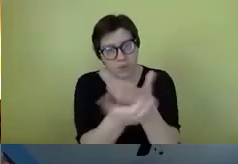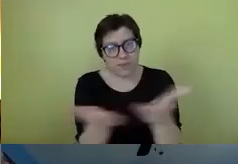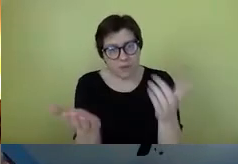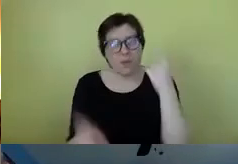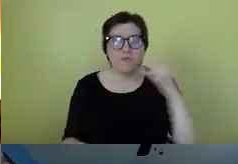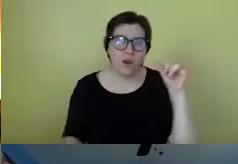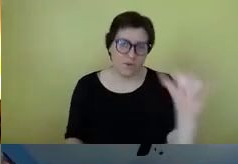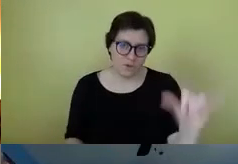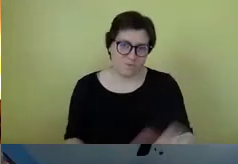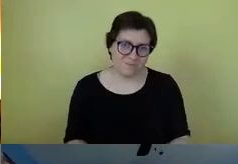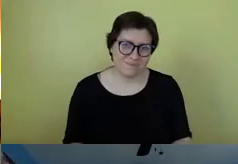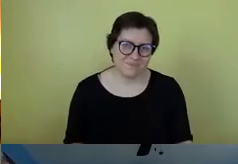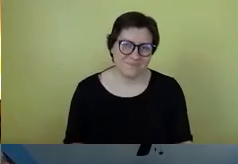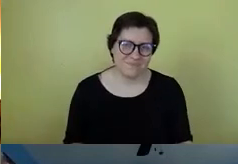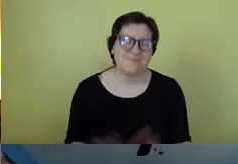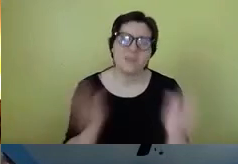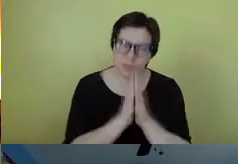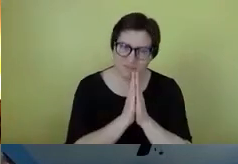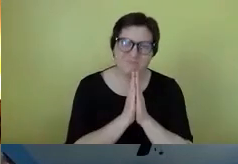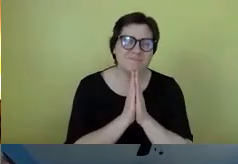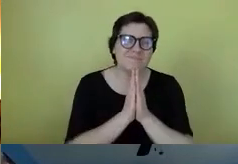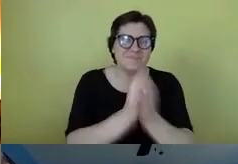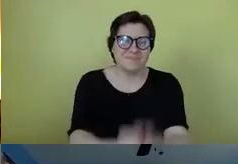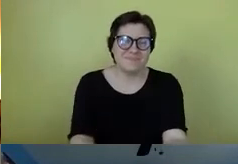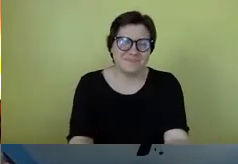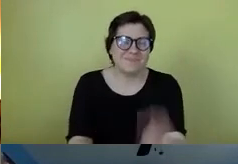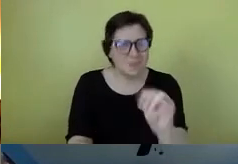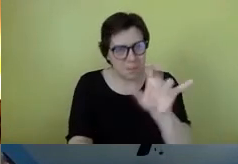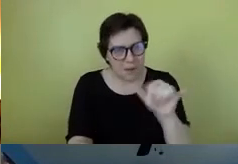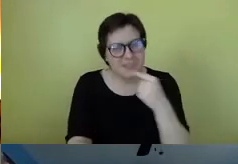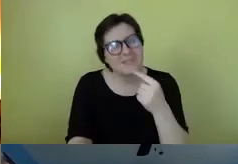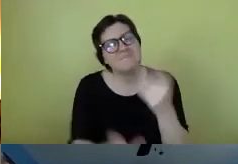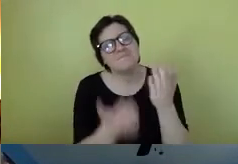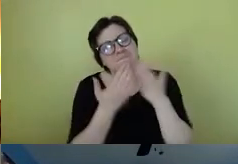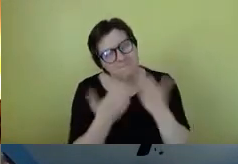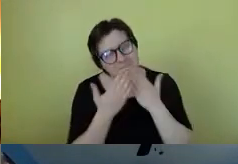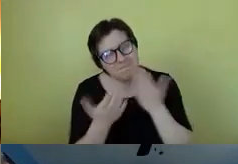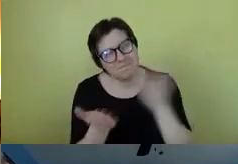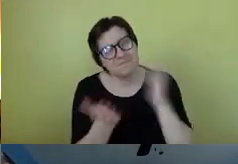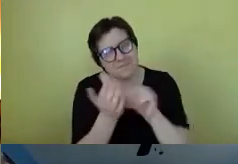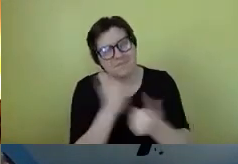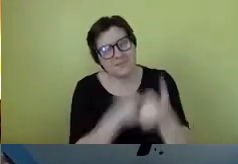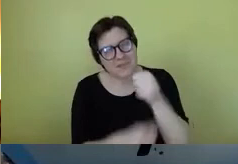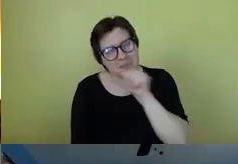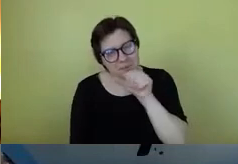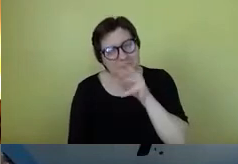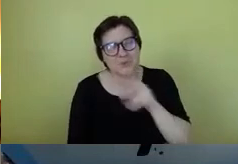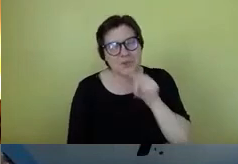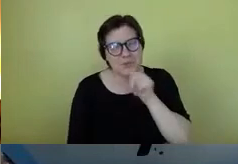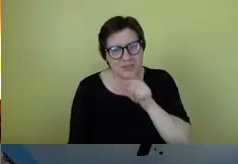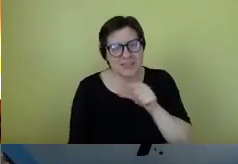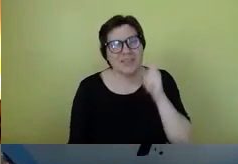forever. Amen. Amen. Thank you again, Archbishop Gregory, for being with us. Thank you.